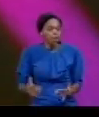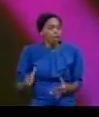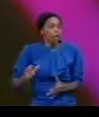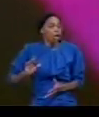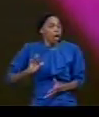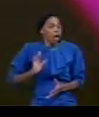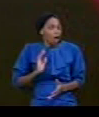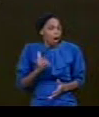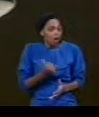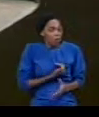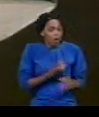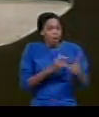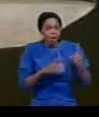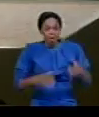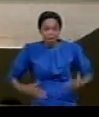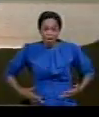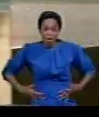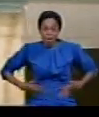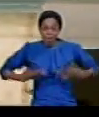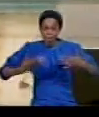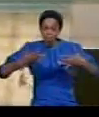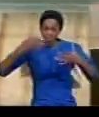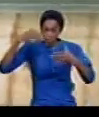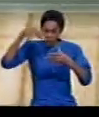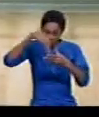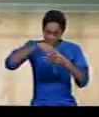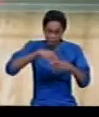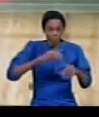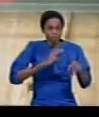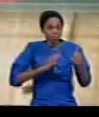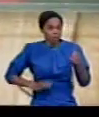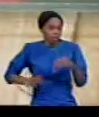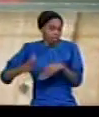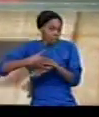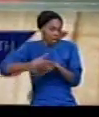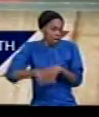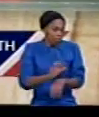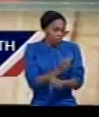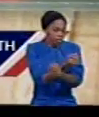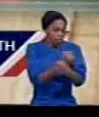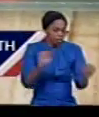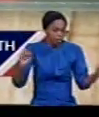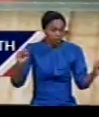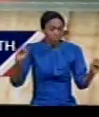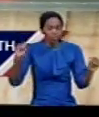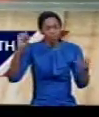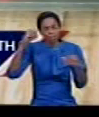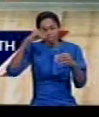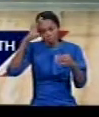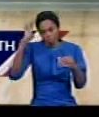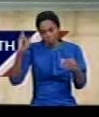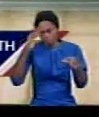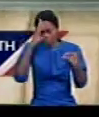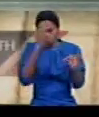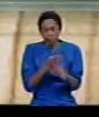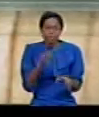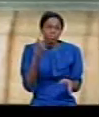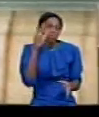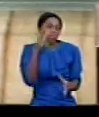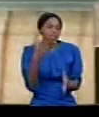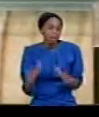life in Christ after justification by faith. Three things. Number one,